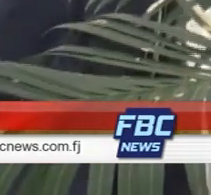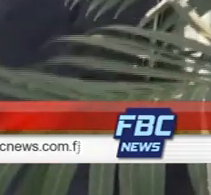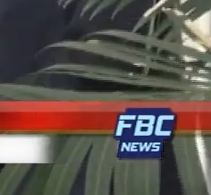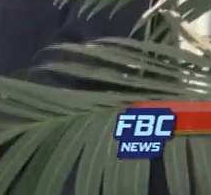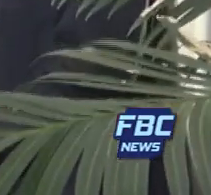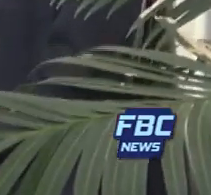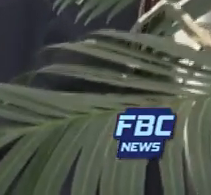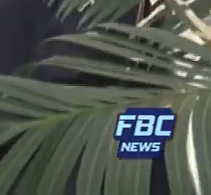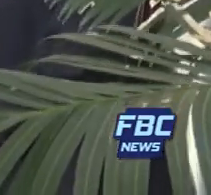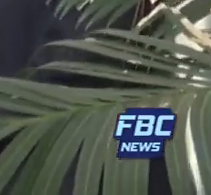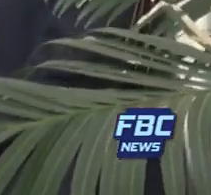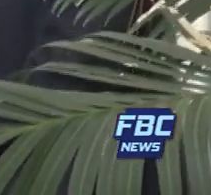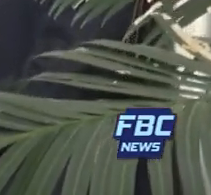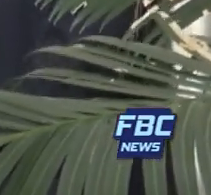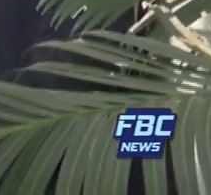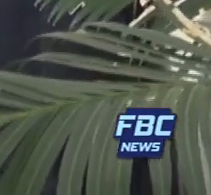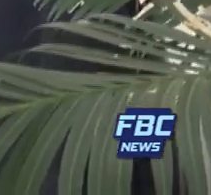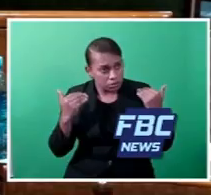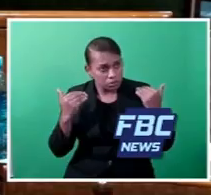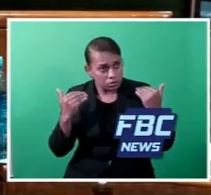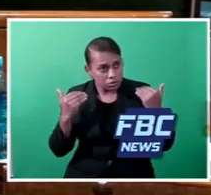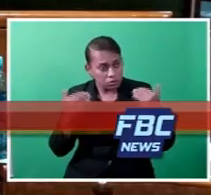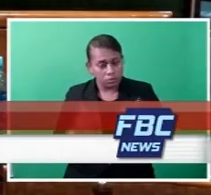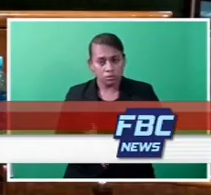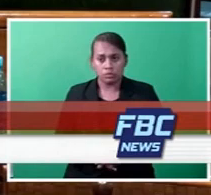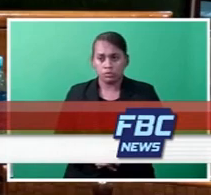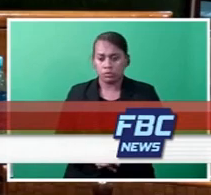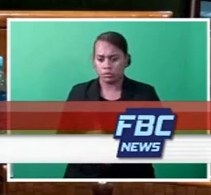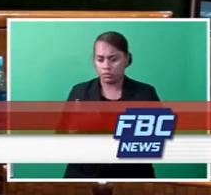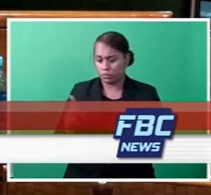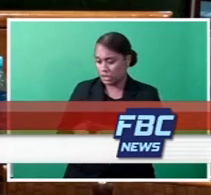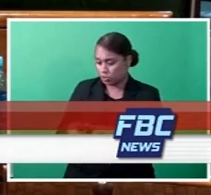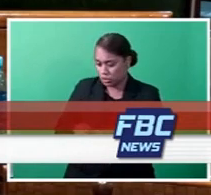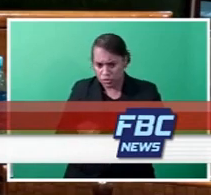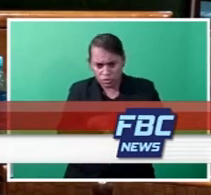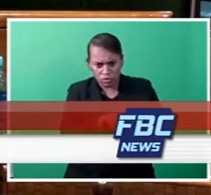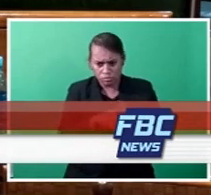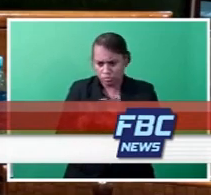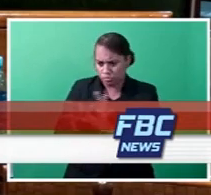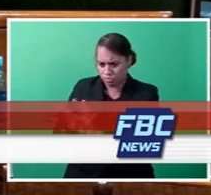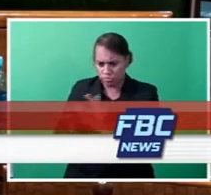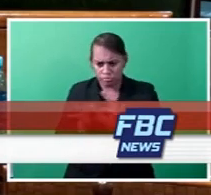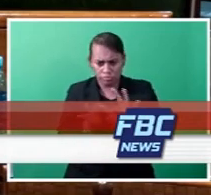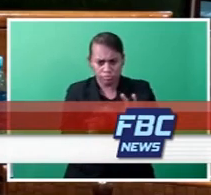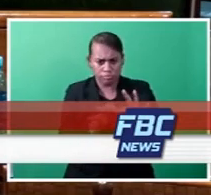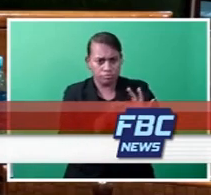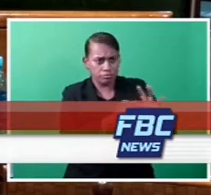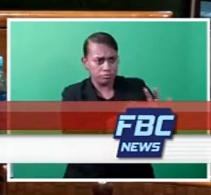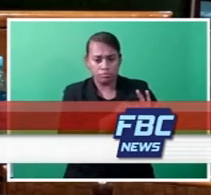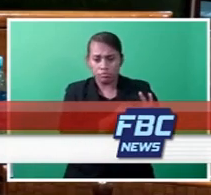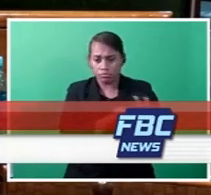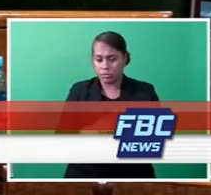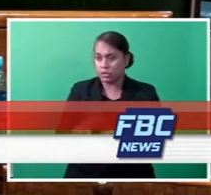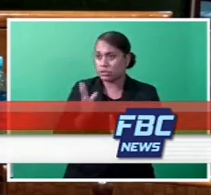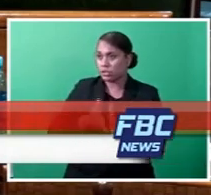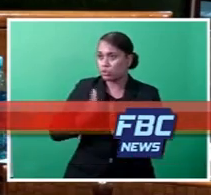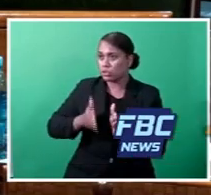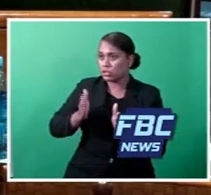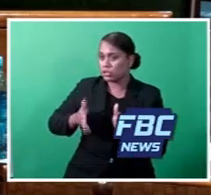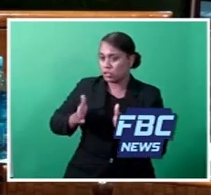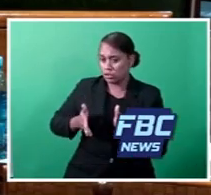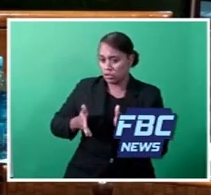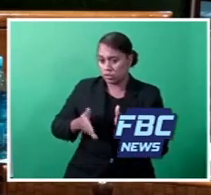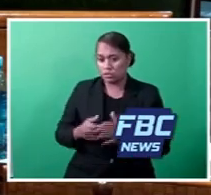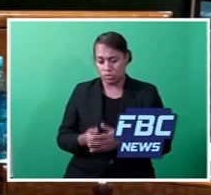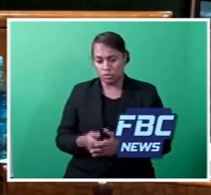trade and workers' union. The tripartite infrastructure, the tripartite structure worked very well